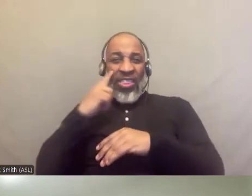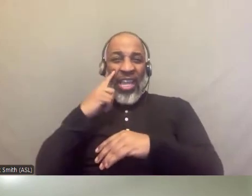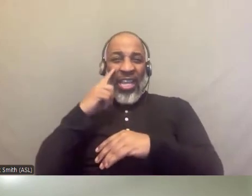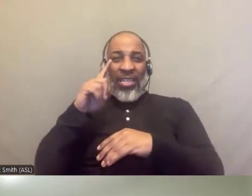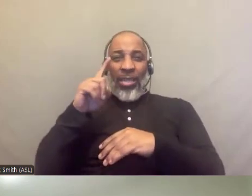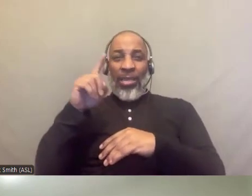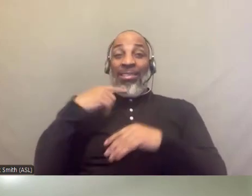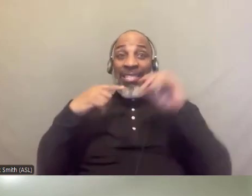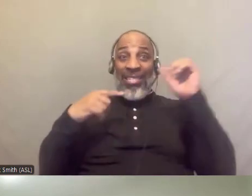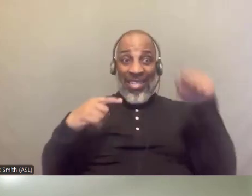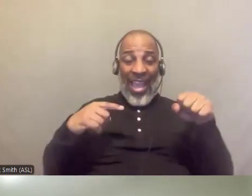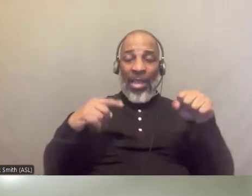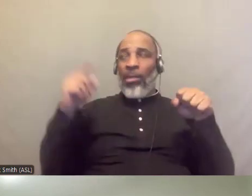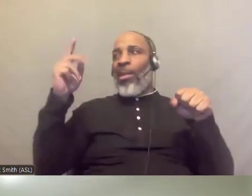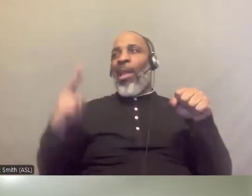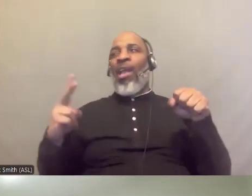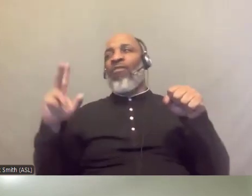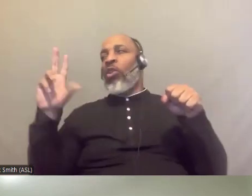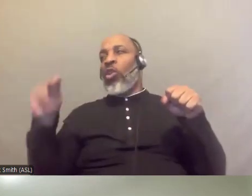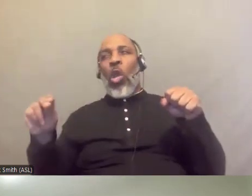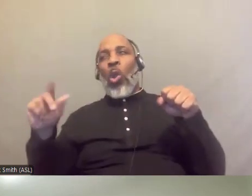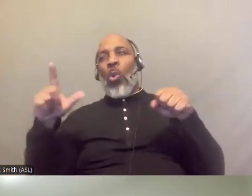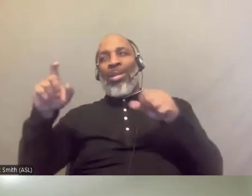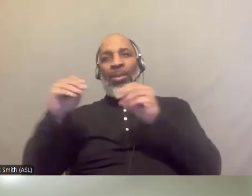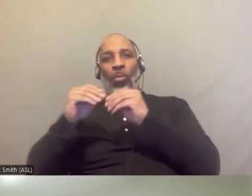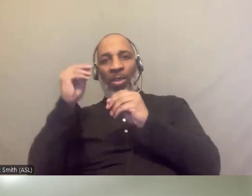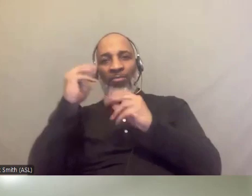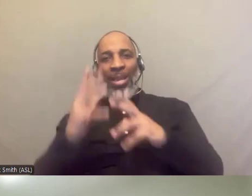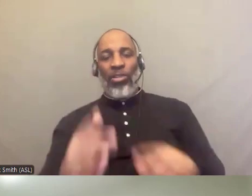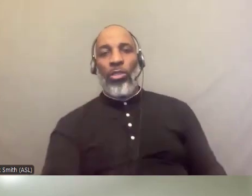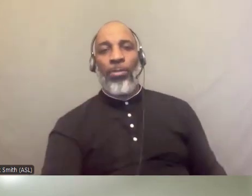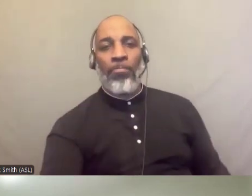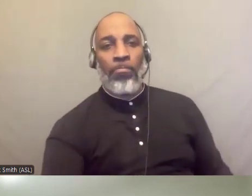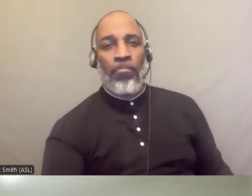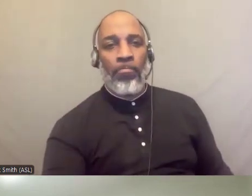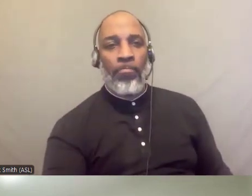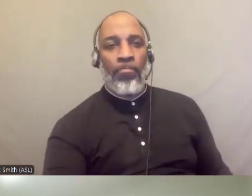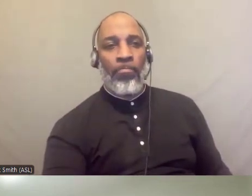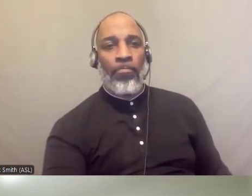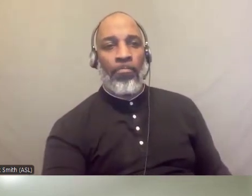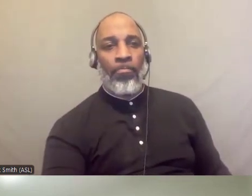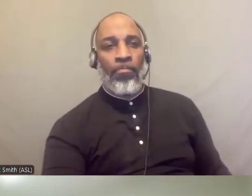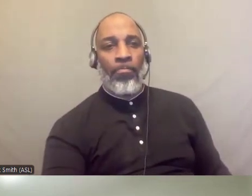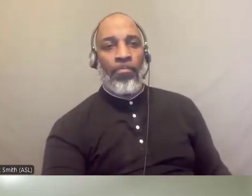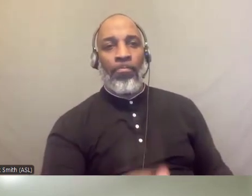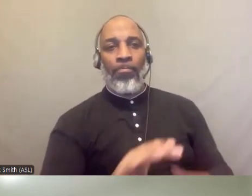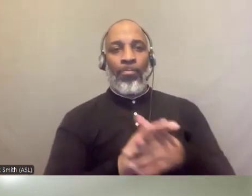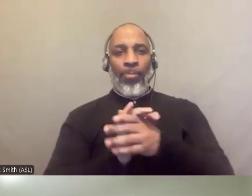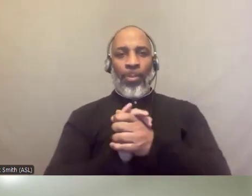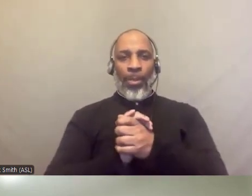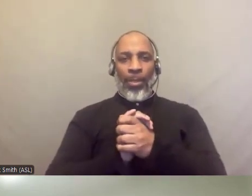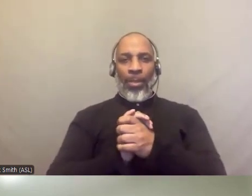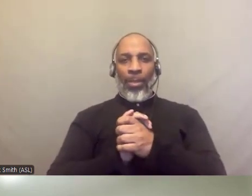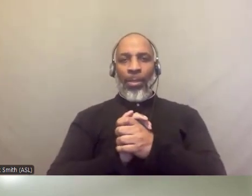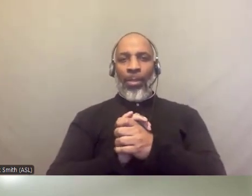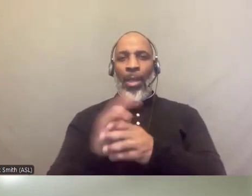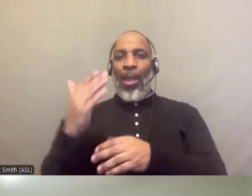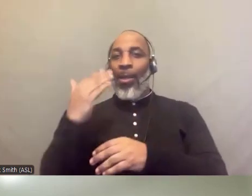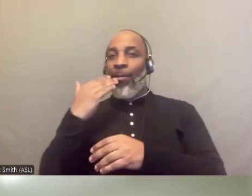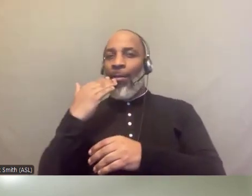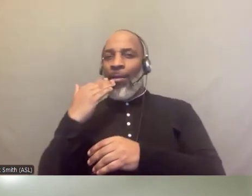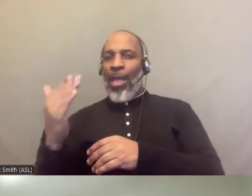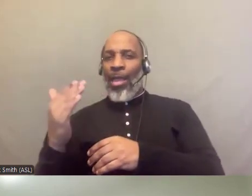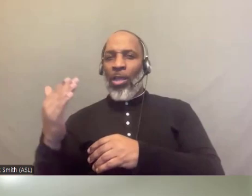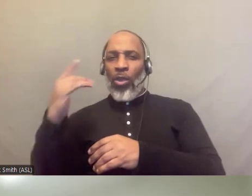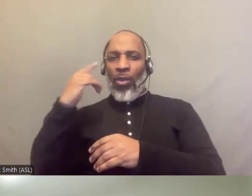other half either no or we need some more information. Well, I would say thank you, Congress, for